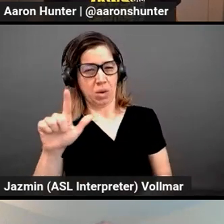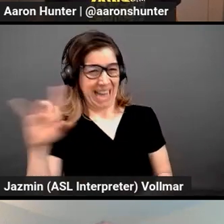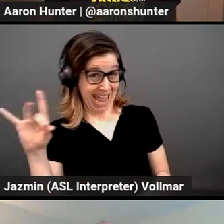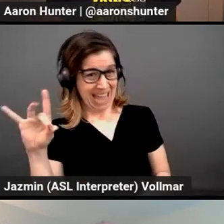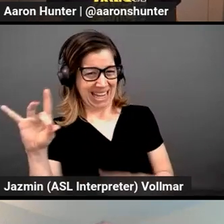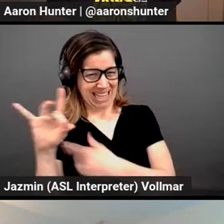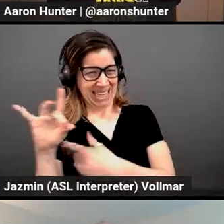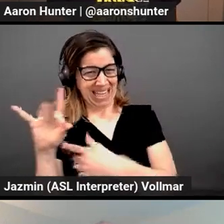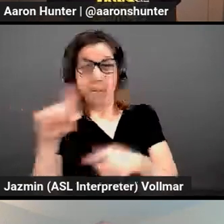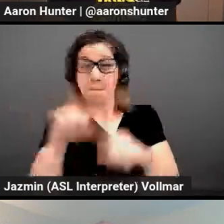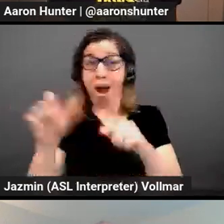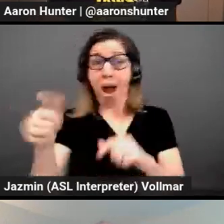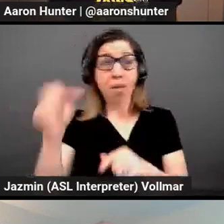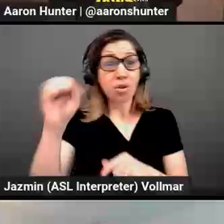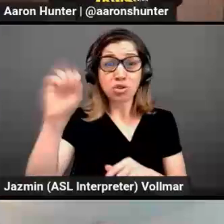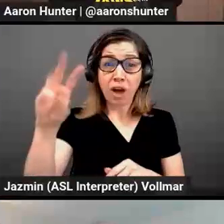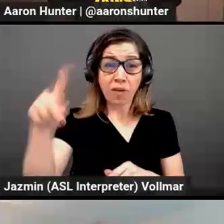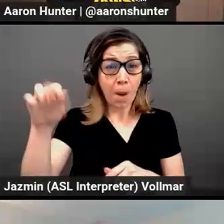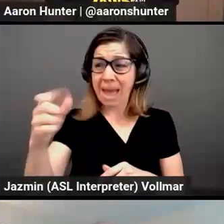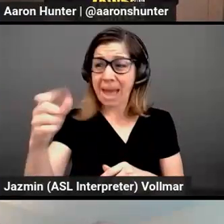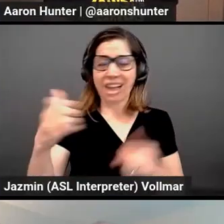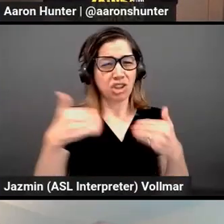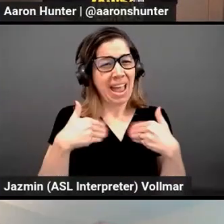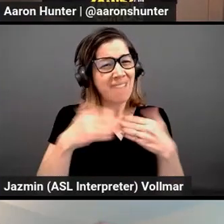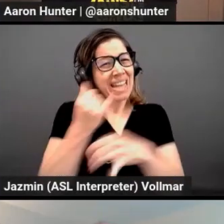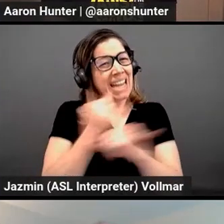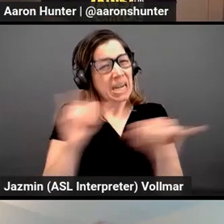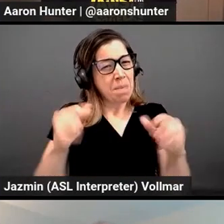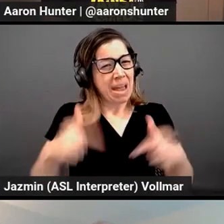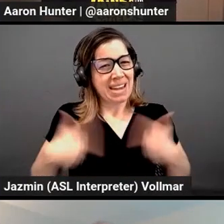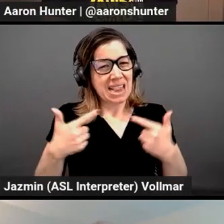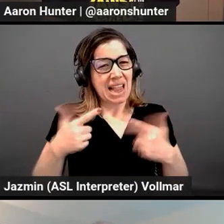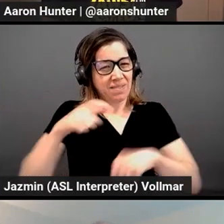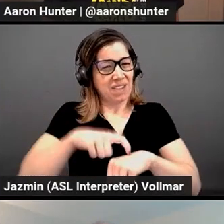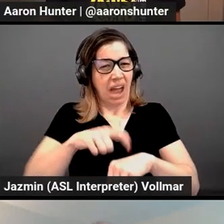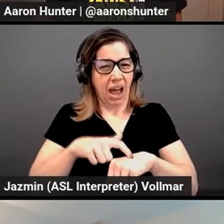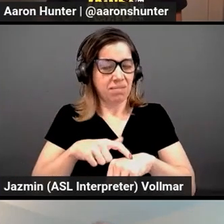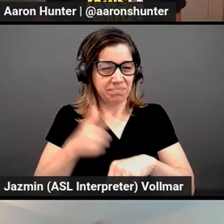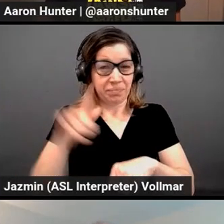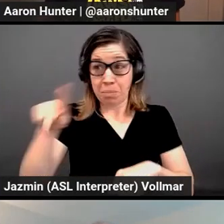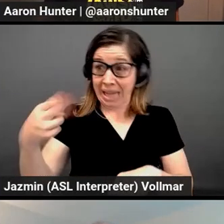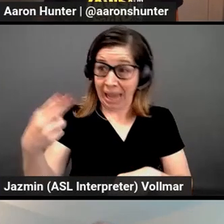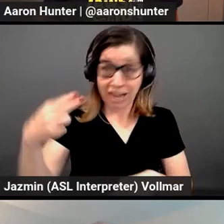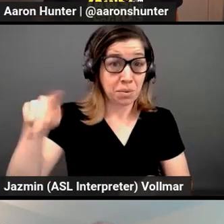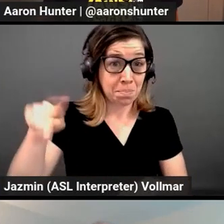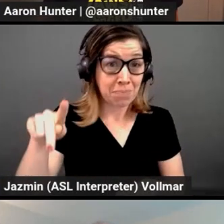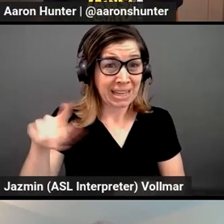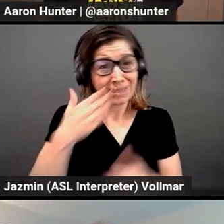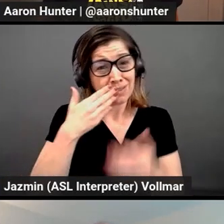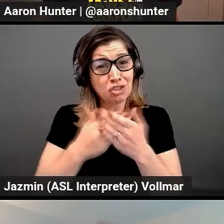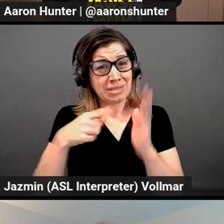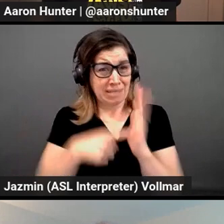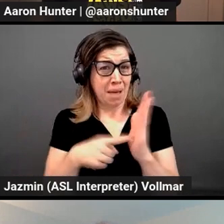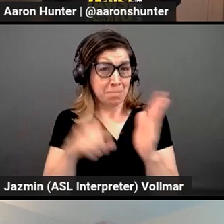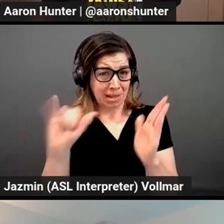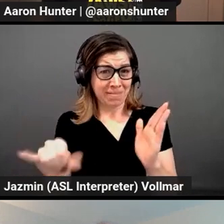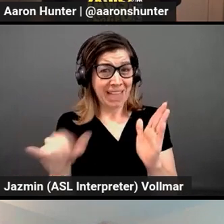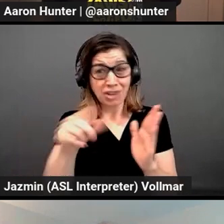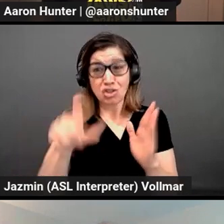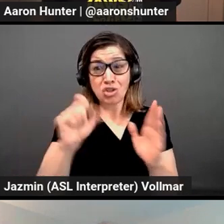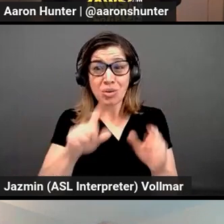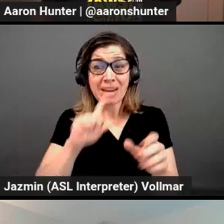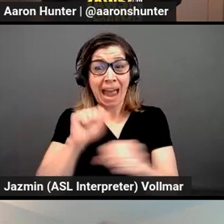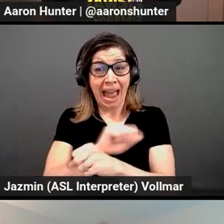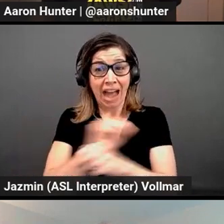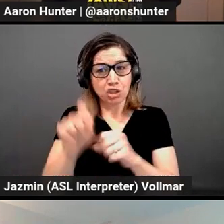software packages that have an independent support lifetime. PHP is an example of those, and you can actually